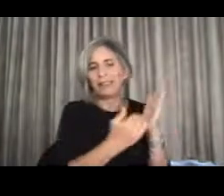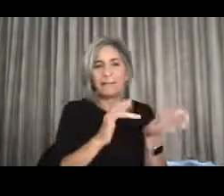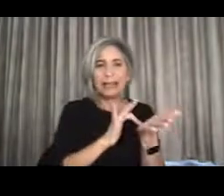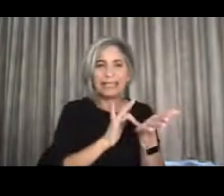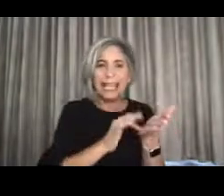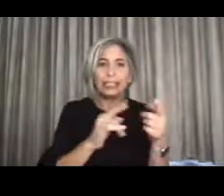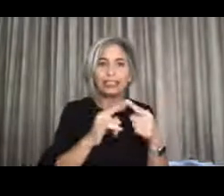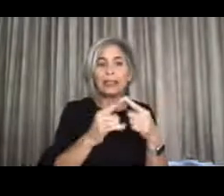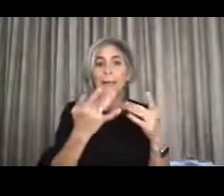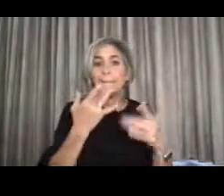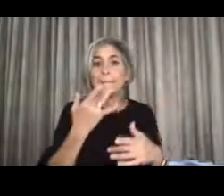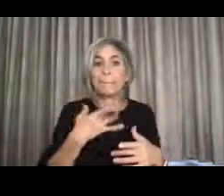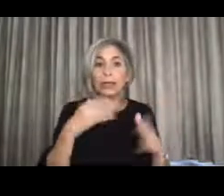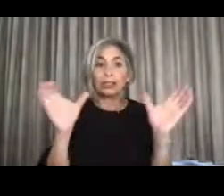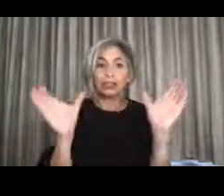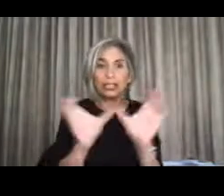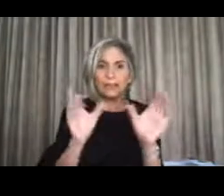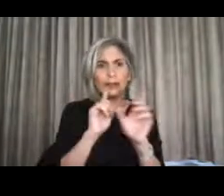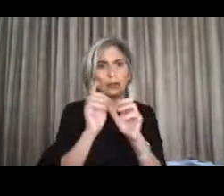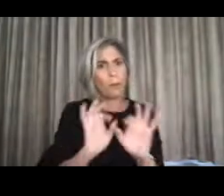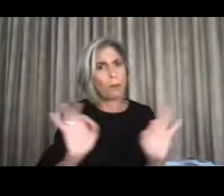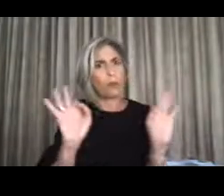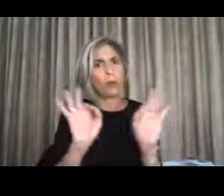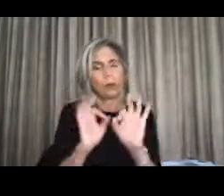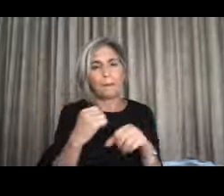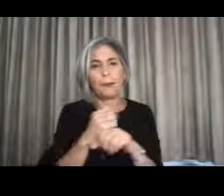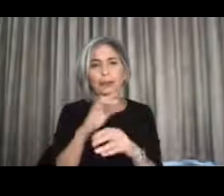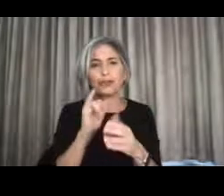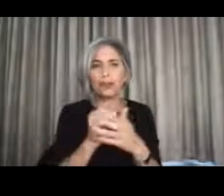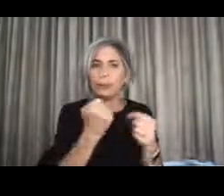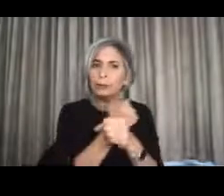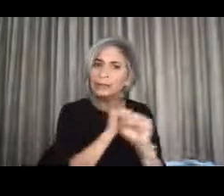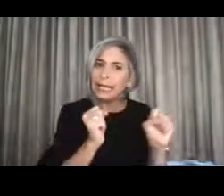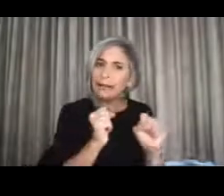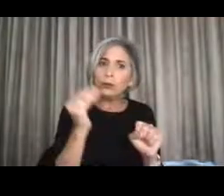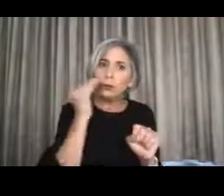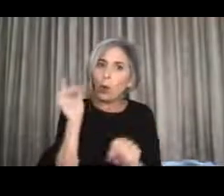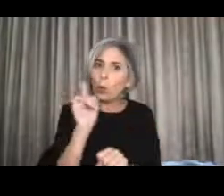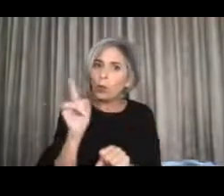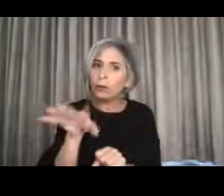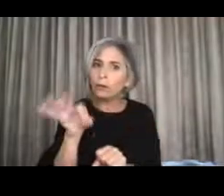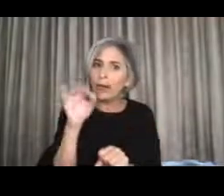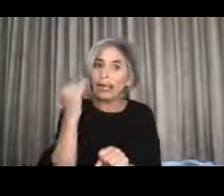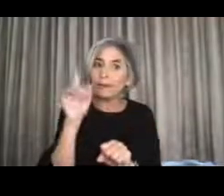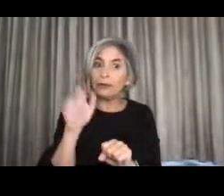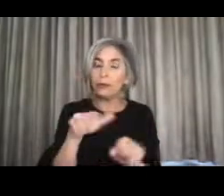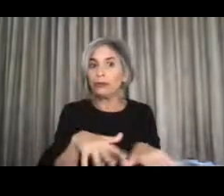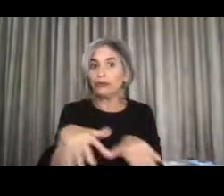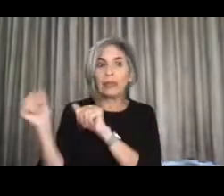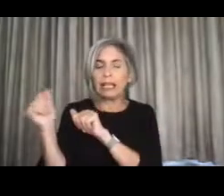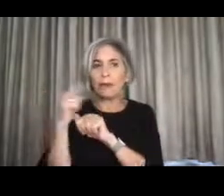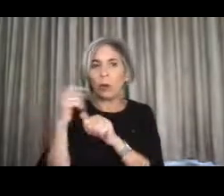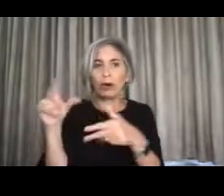important things is so important. Make sure that the stuff is secured and you know where it is in the event of a disaster.